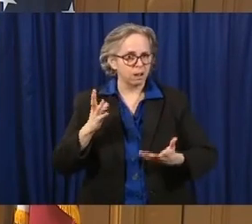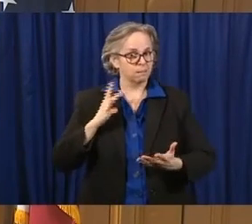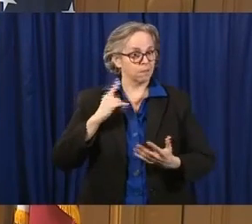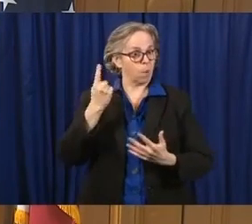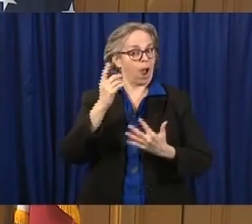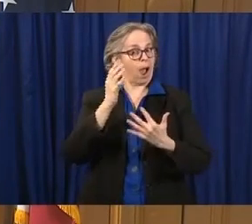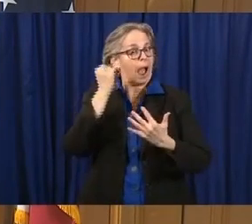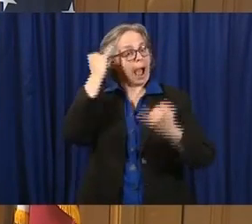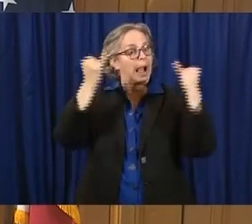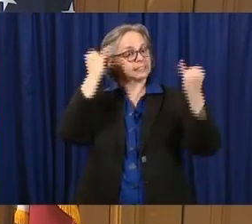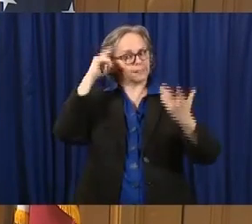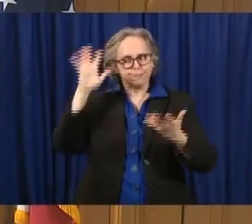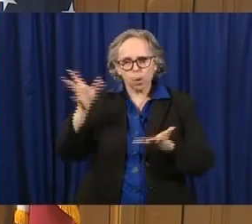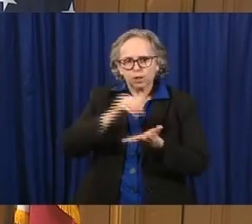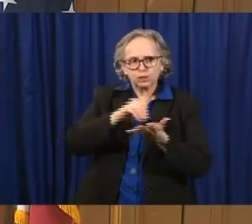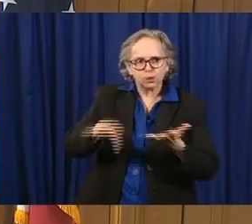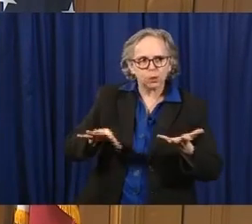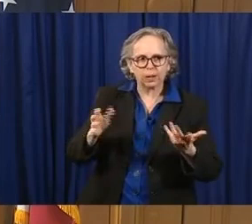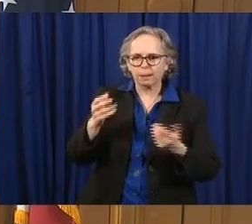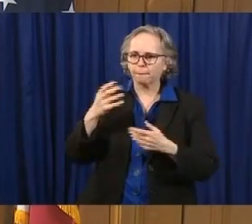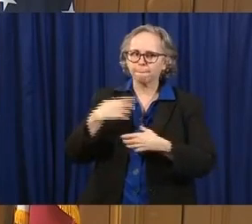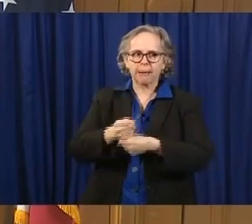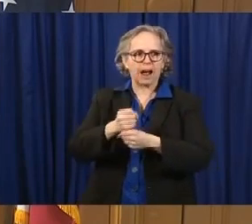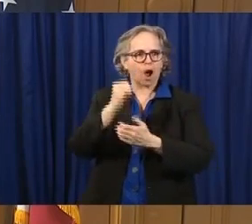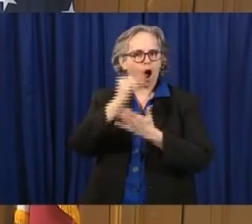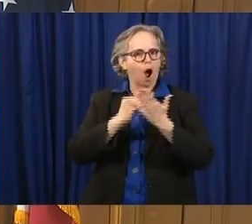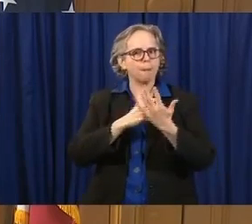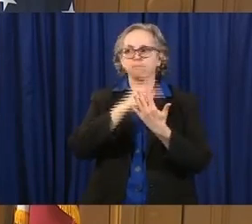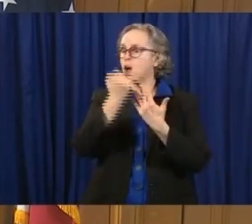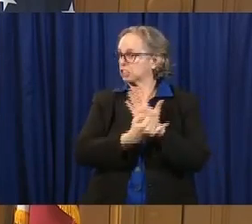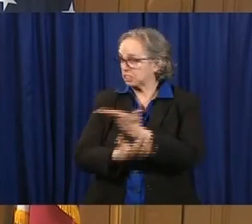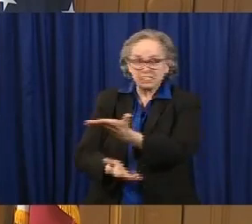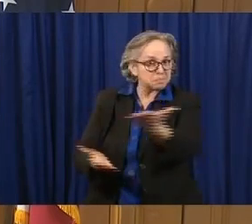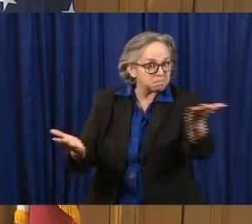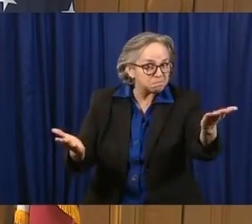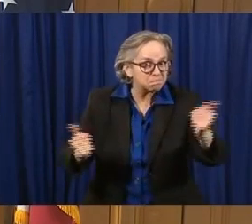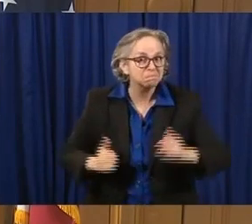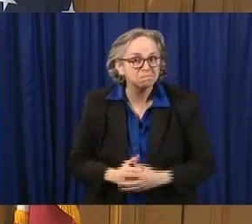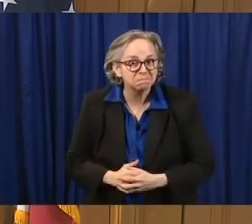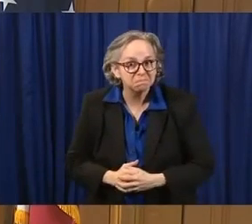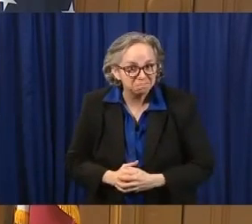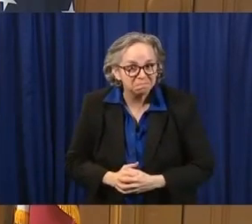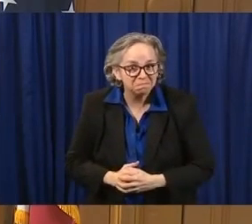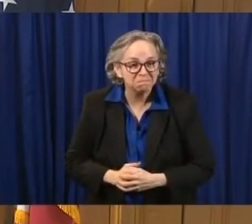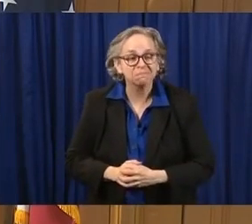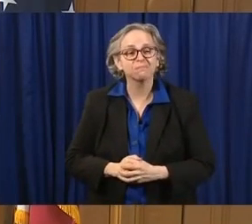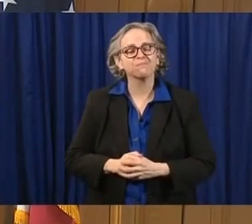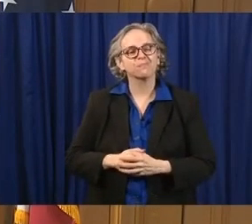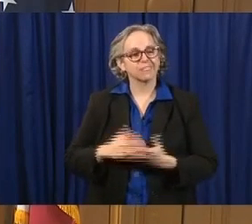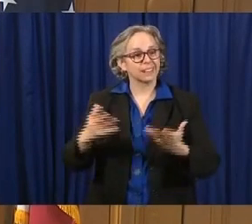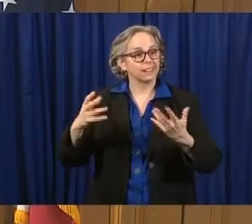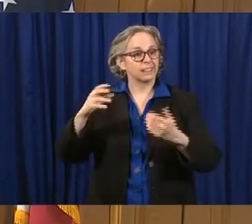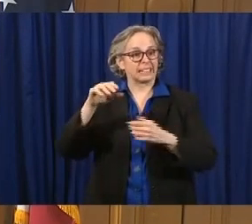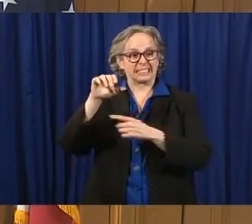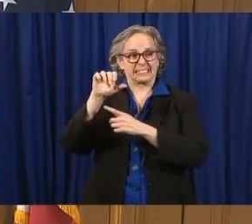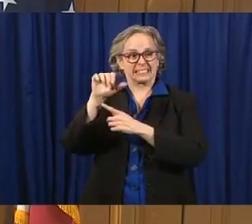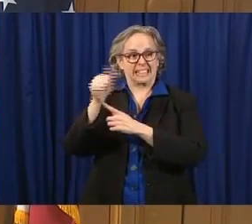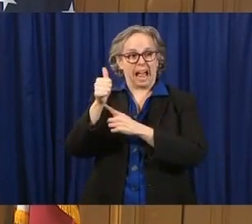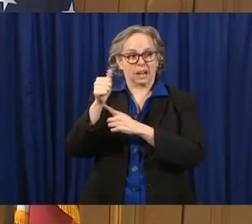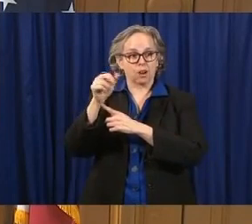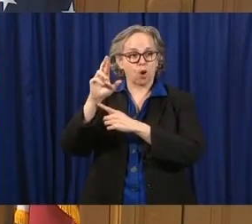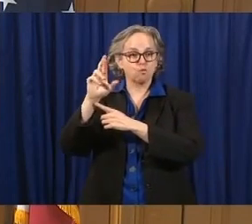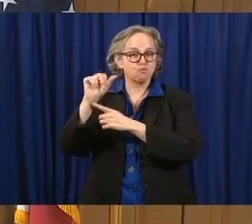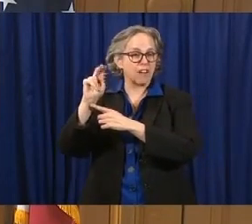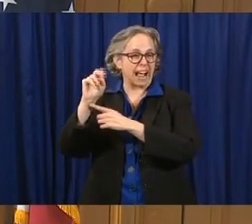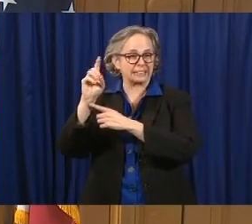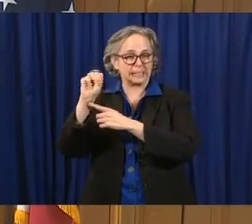art project while doing remote learning. As a bonus, 10 random winners from each grade division,